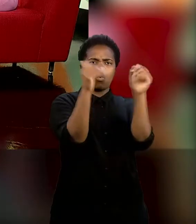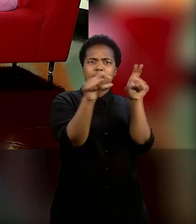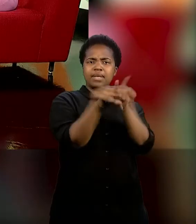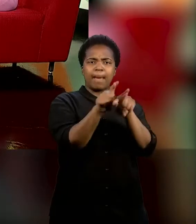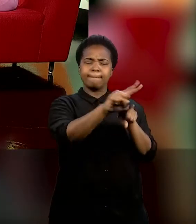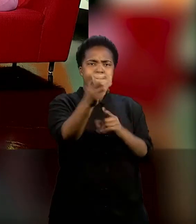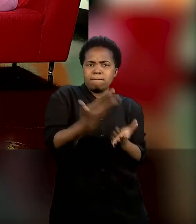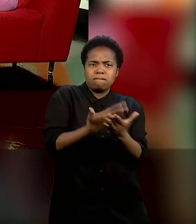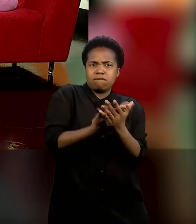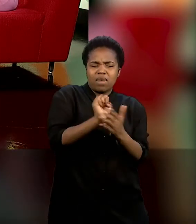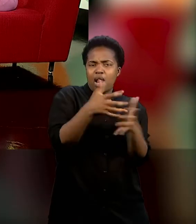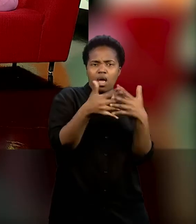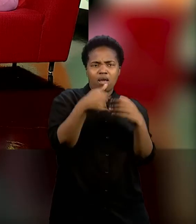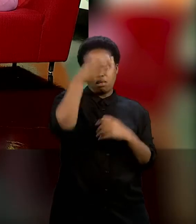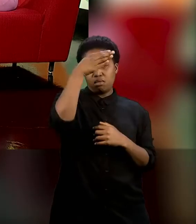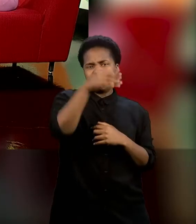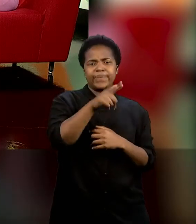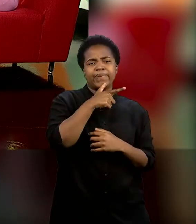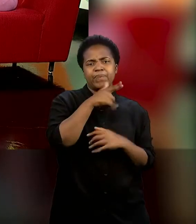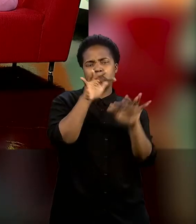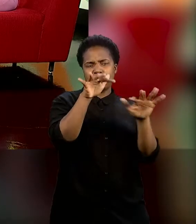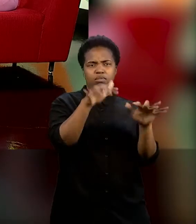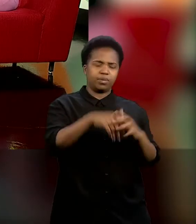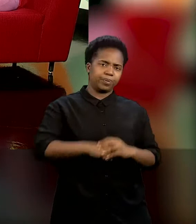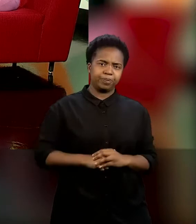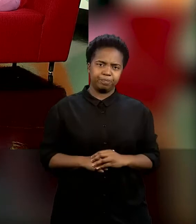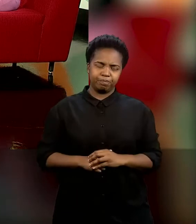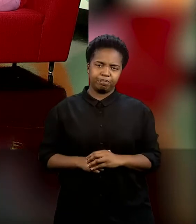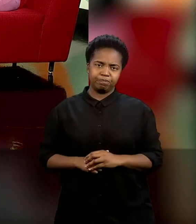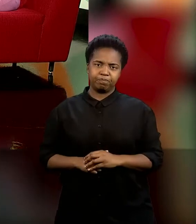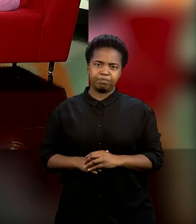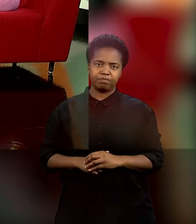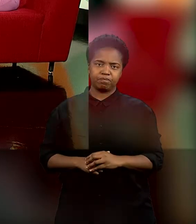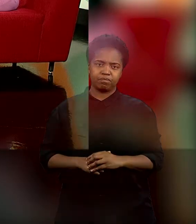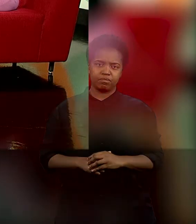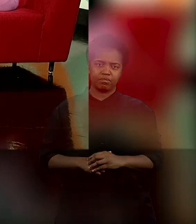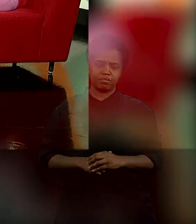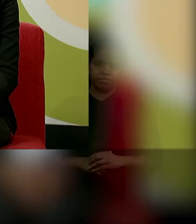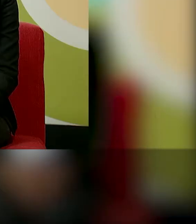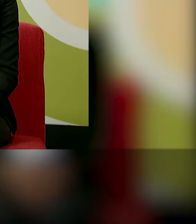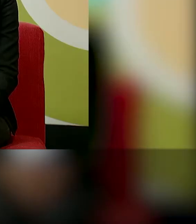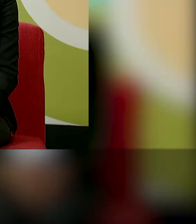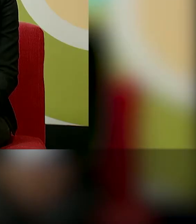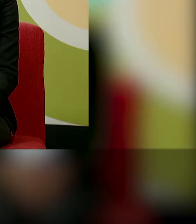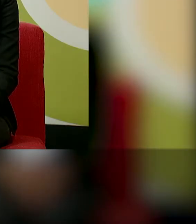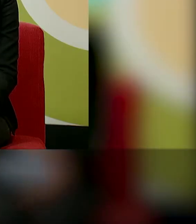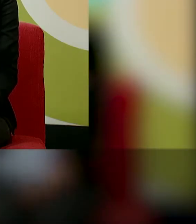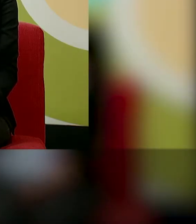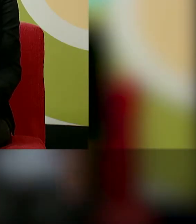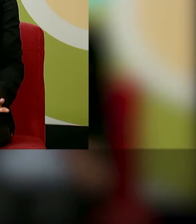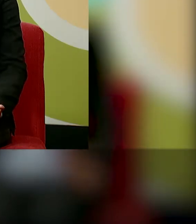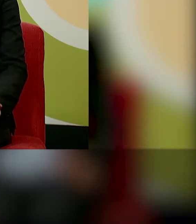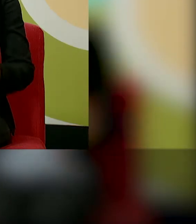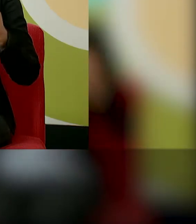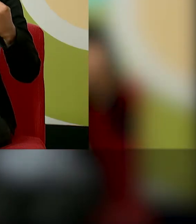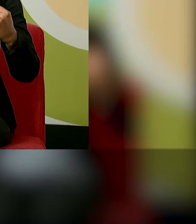are as equal and as capable as any hearing people or hearing person is. How bua ka go khanna tjena